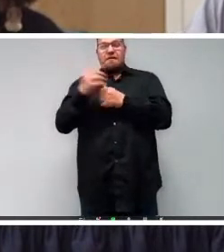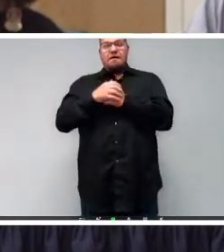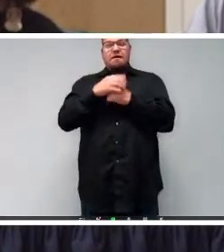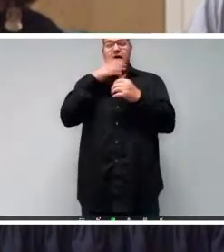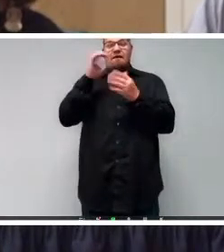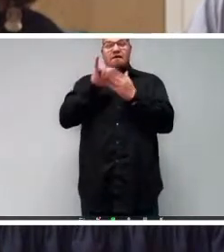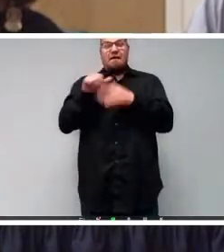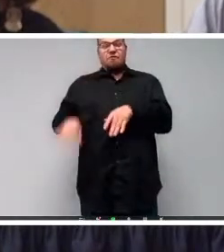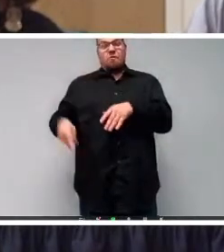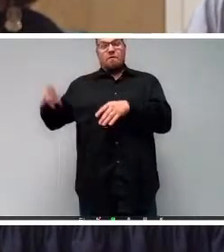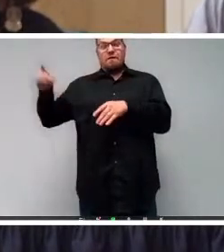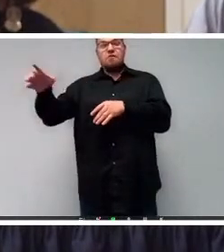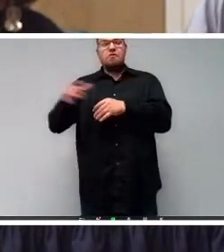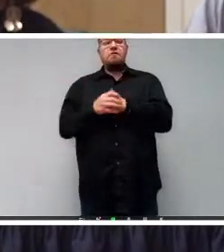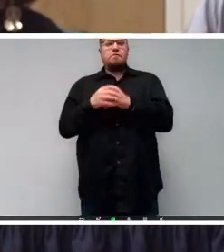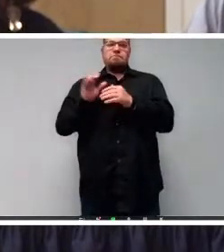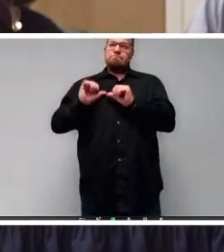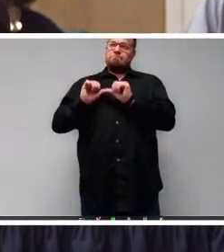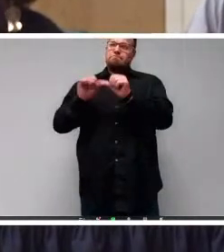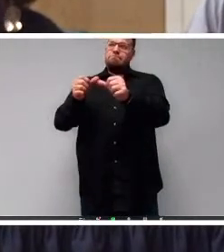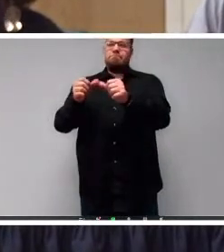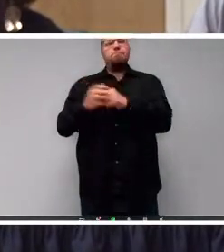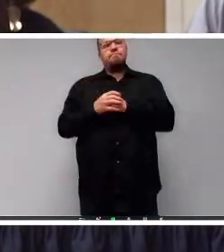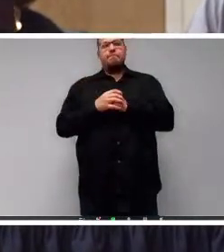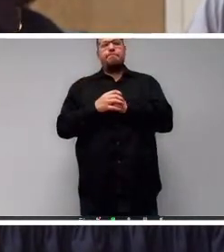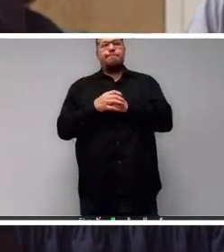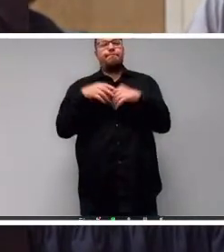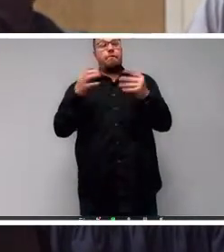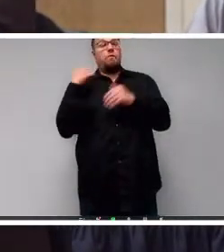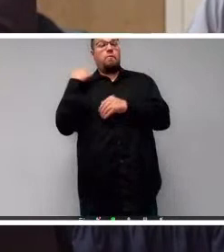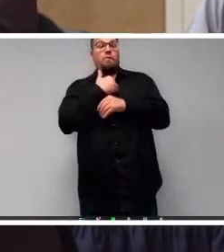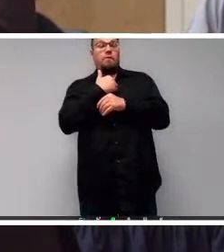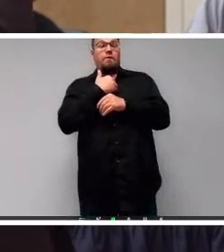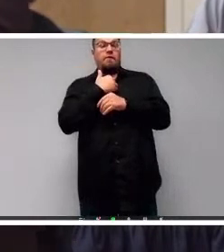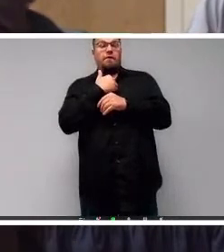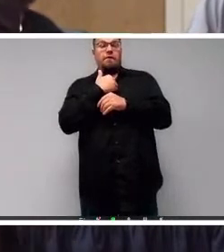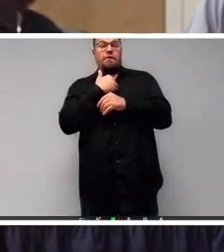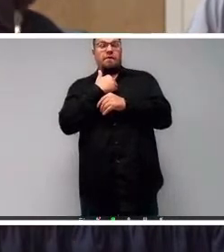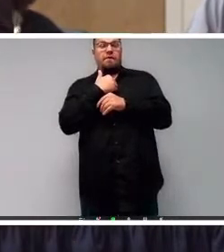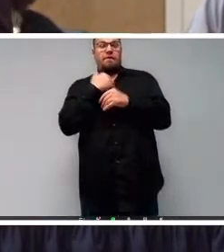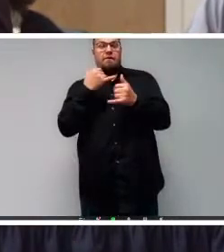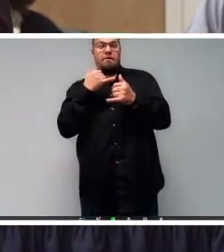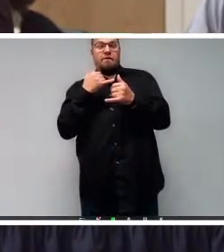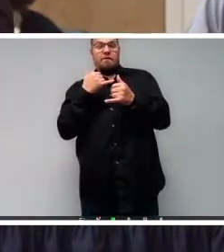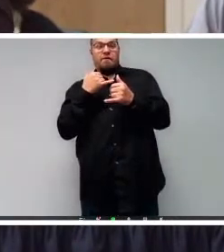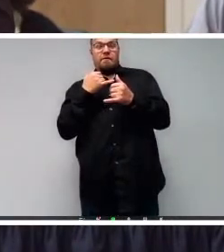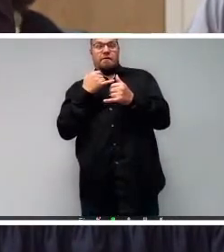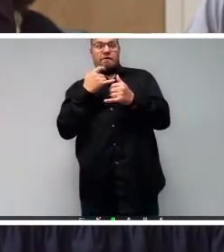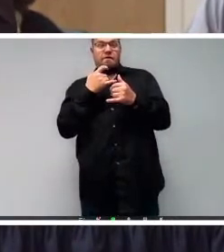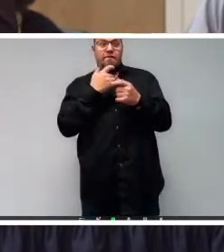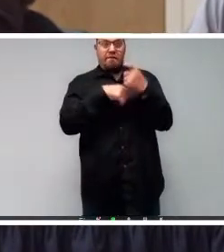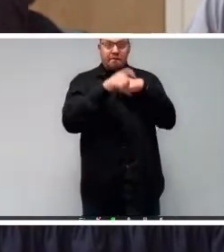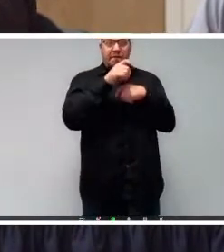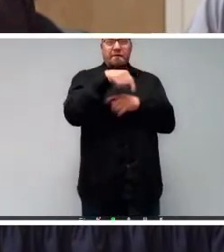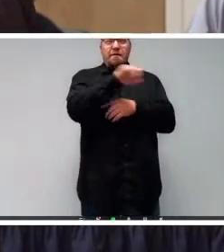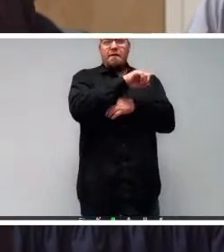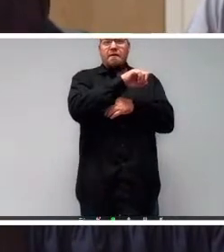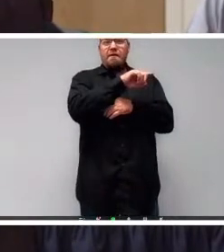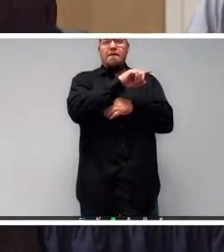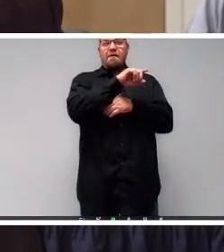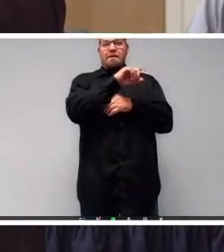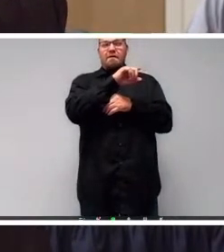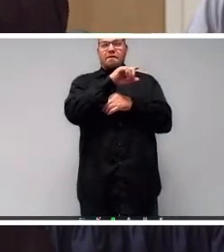donation process continues. Right, and so we're on the hook to replace the equipment as a district. That's part